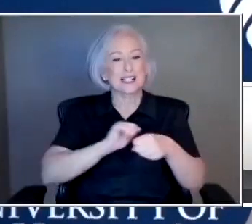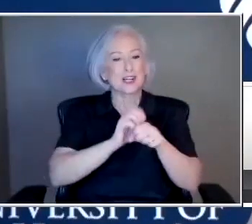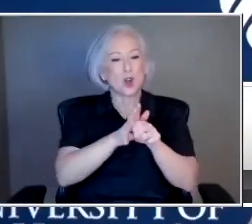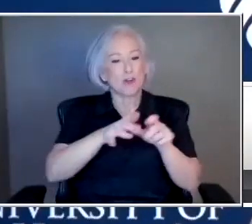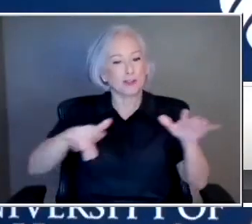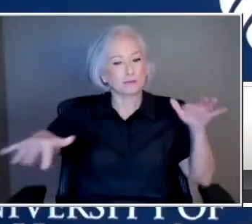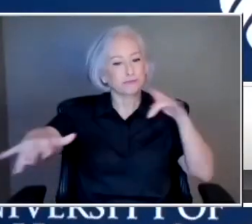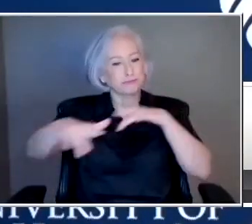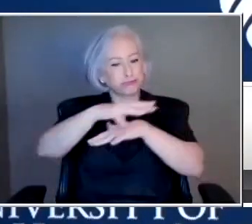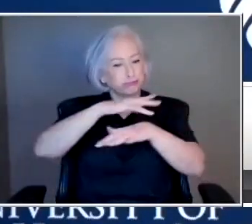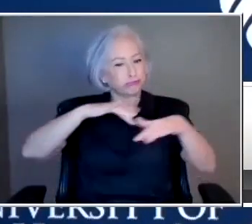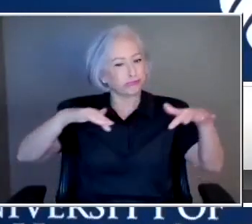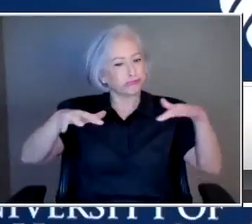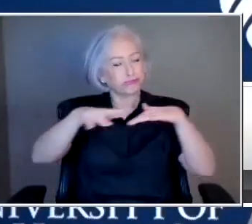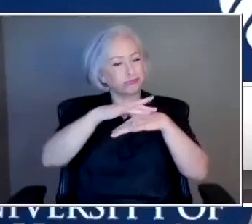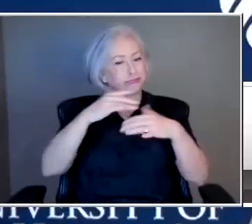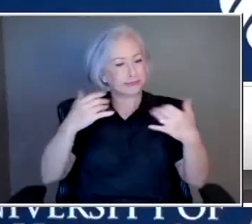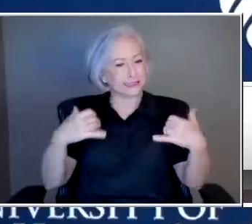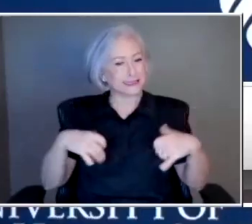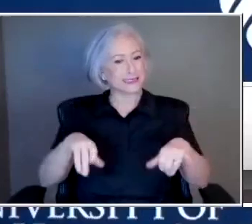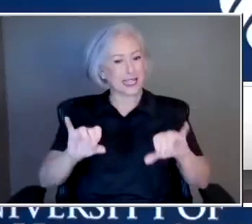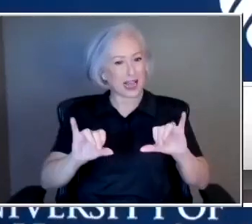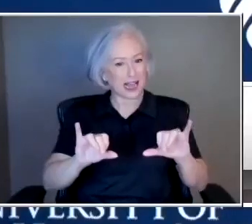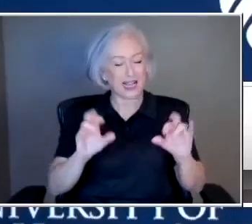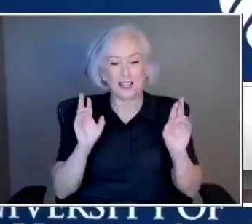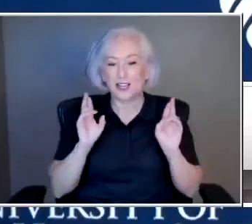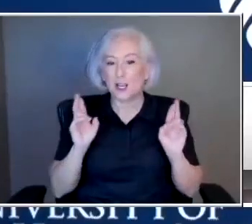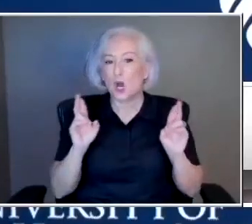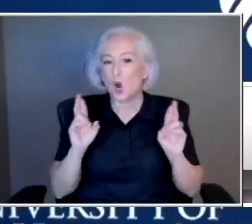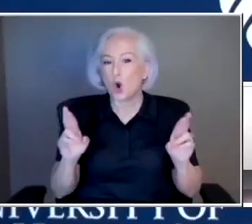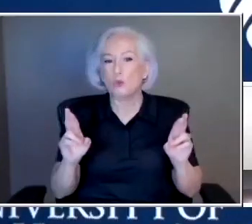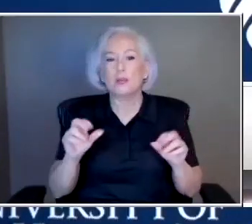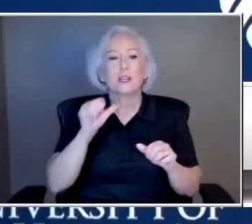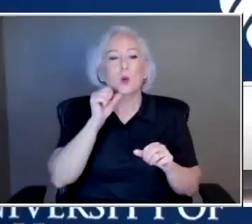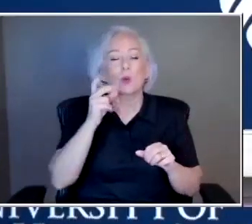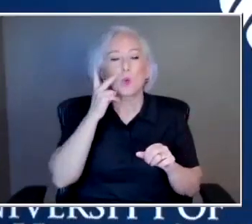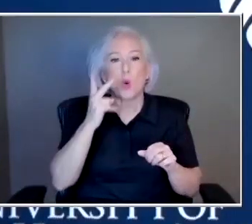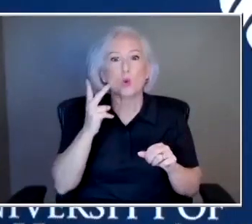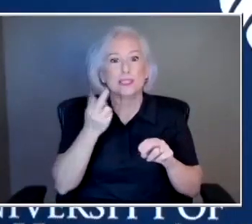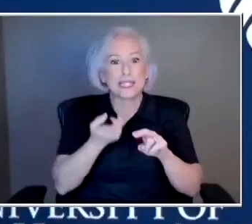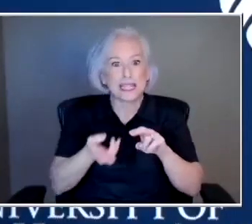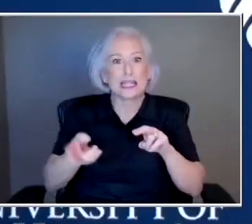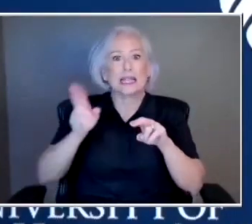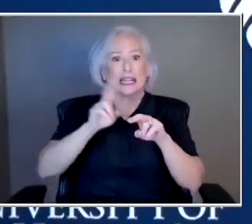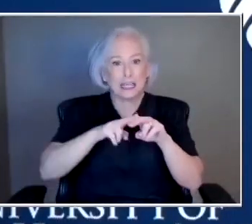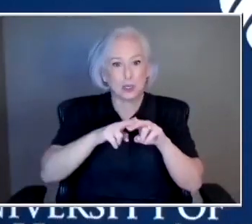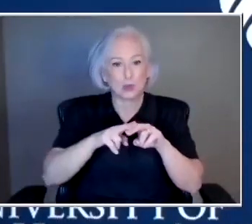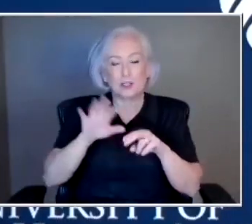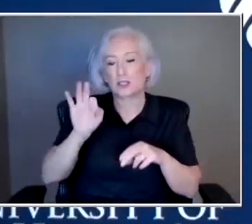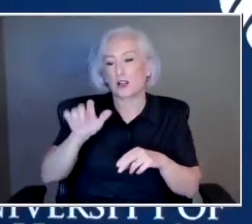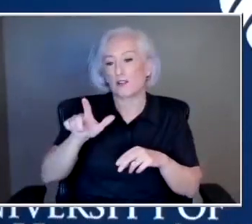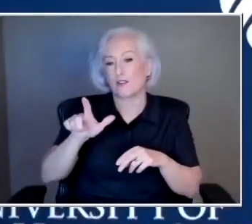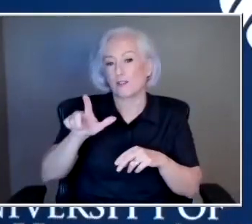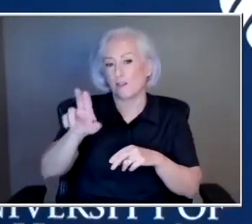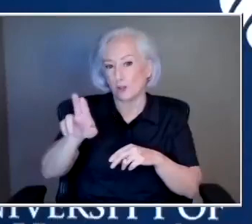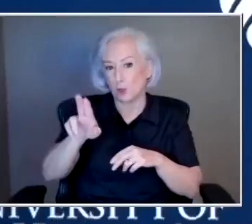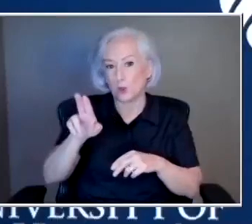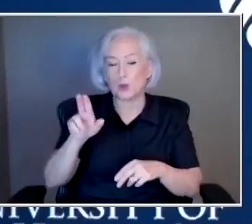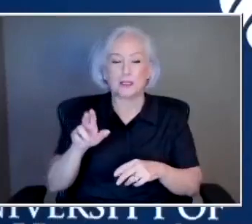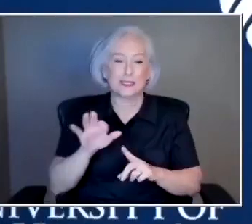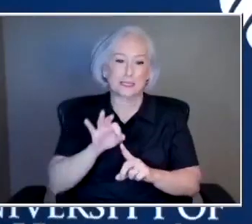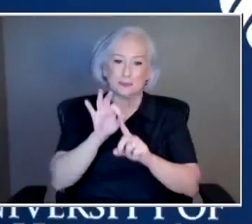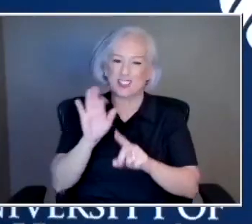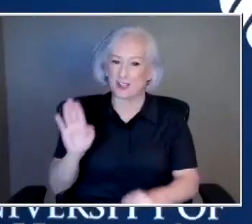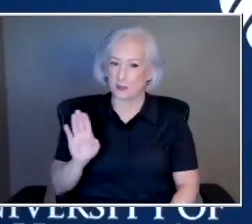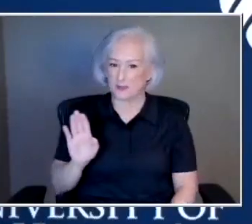community. Hoping we aren't going to see any increased circulation of influenza, particularly influenza B, but I think we just need to see how these next